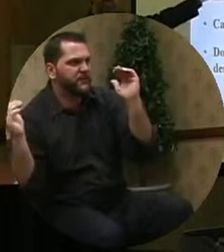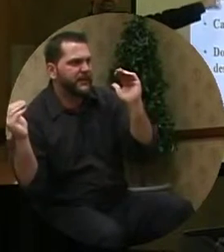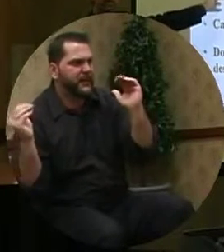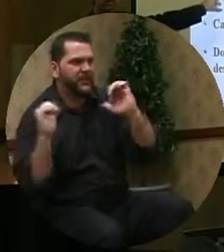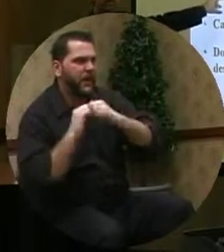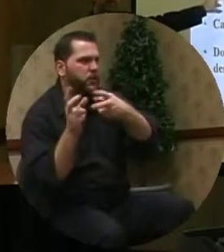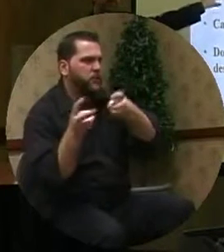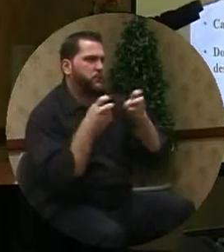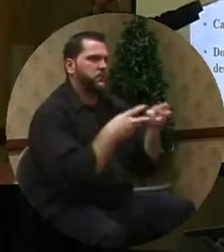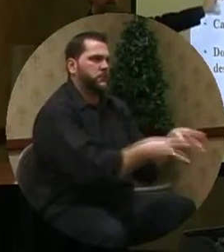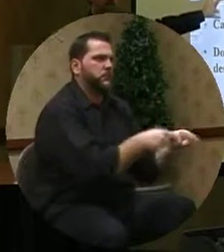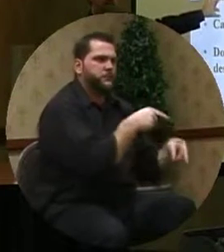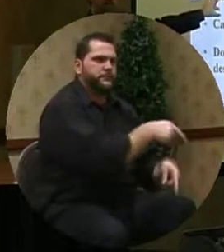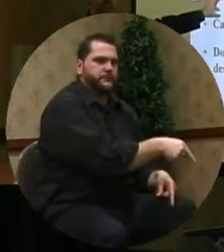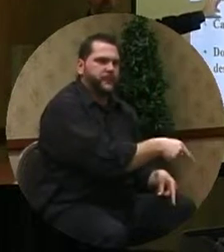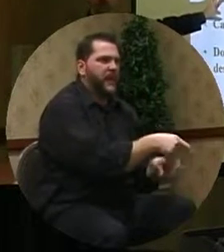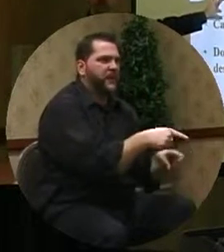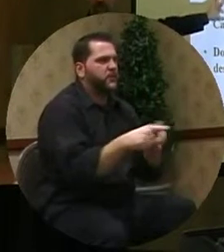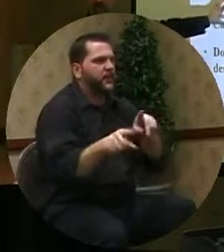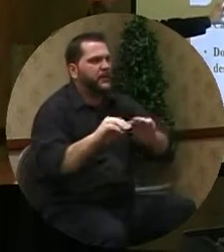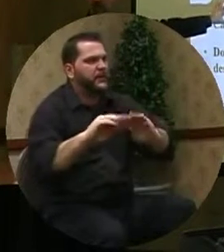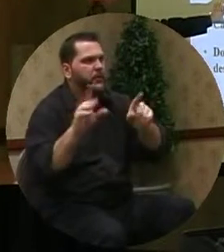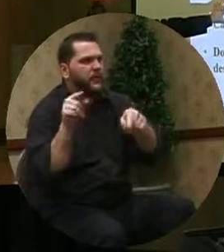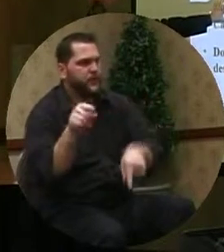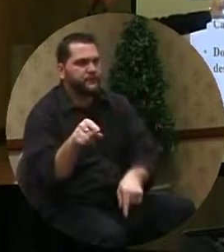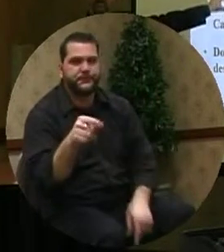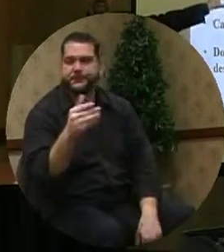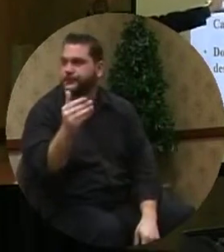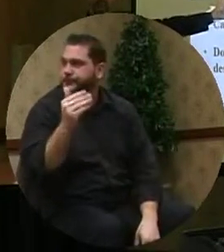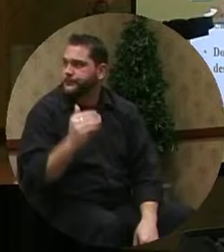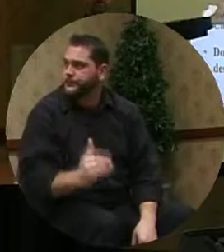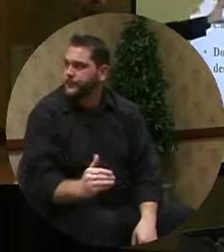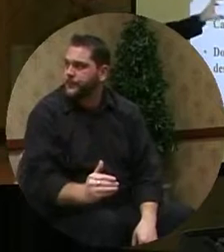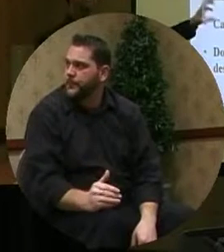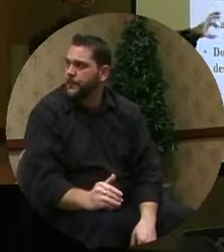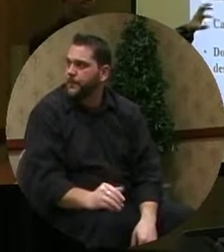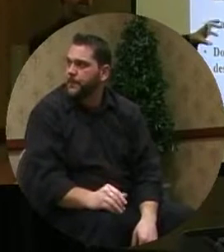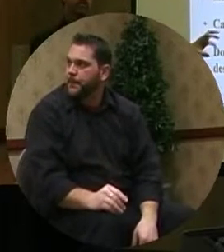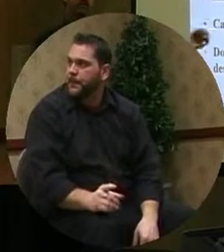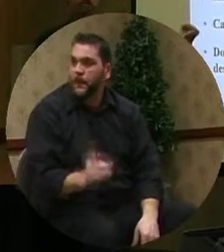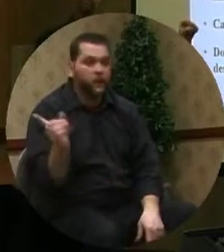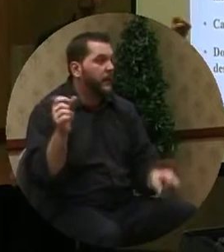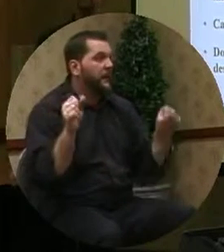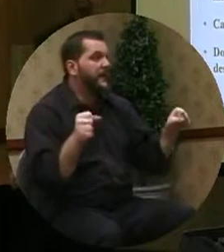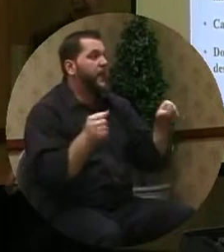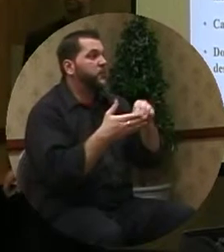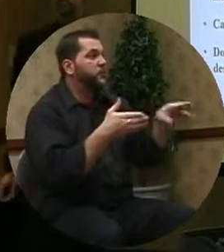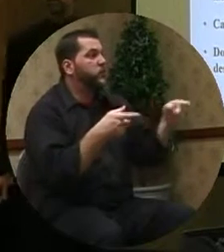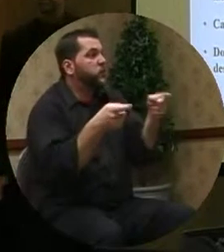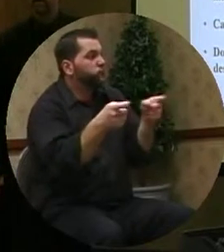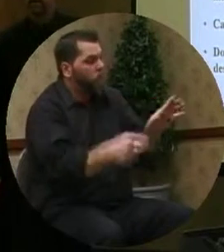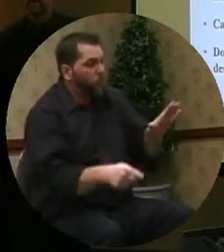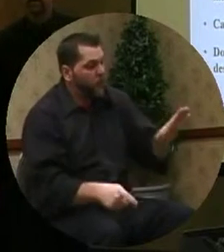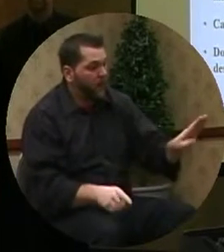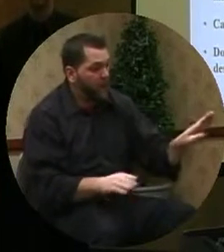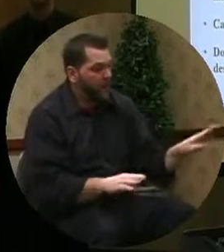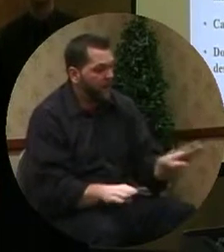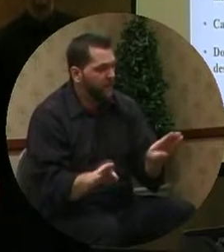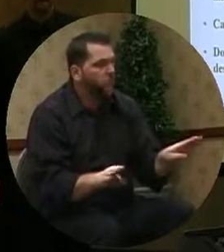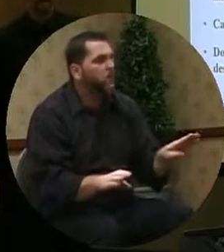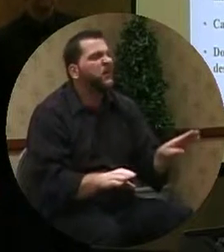inappropriate? This goes to that piece of cognitive impairment at some level. When we talk about, does it matter if the student has mental